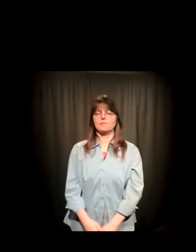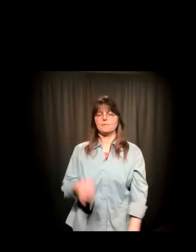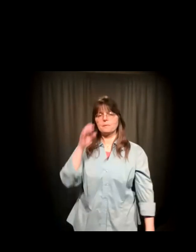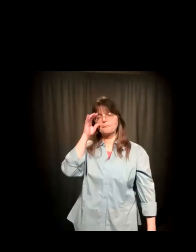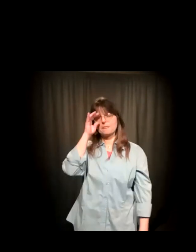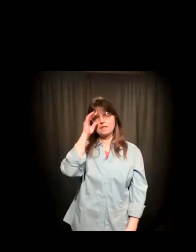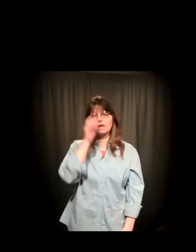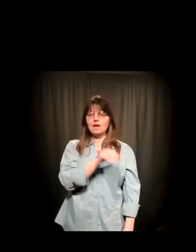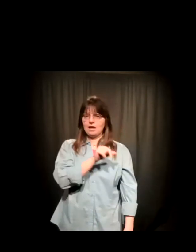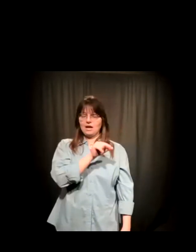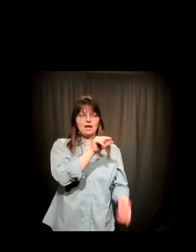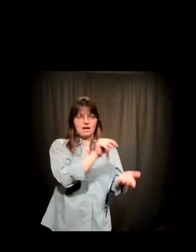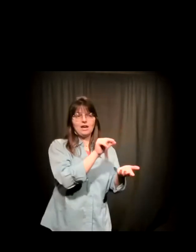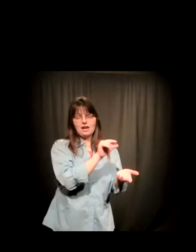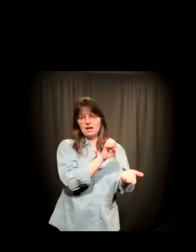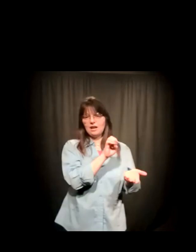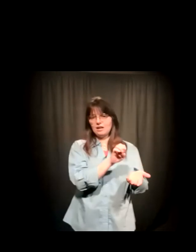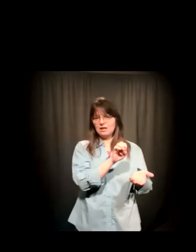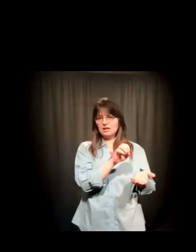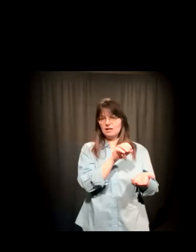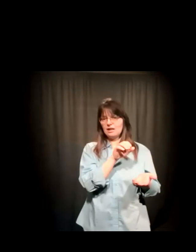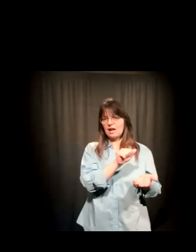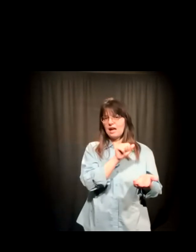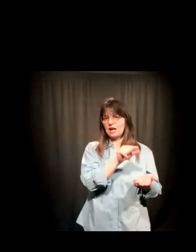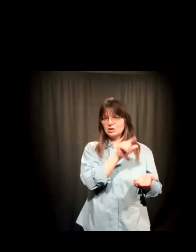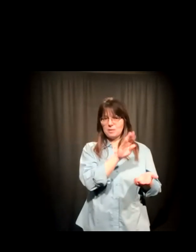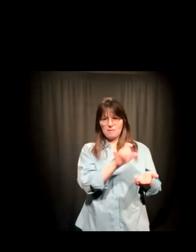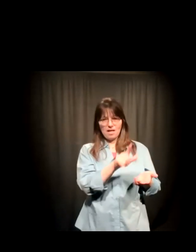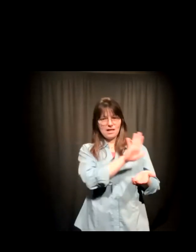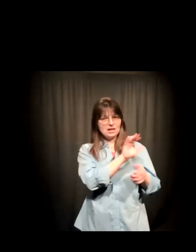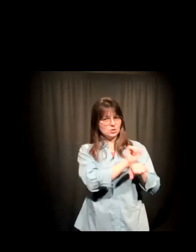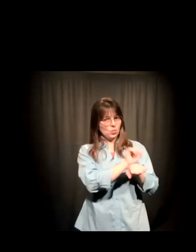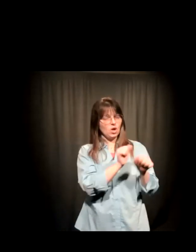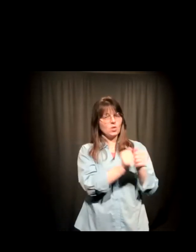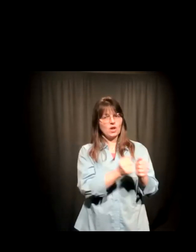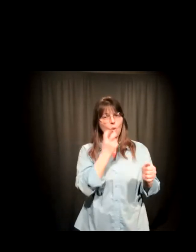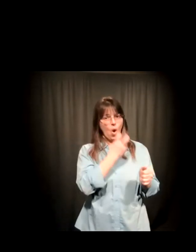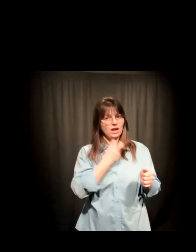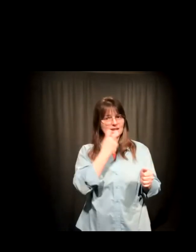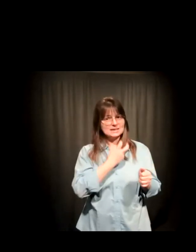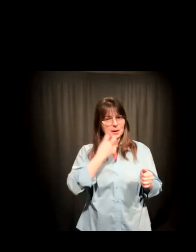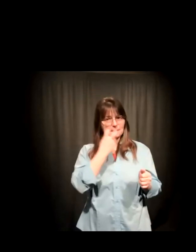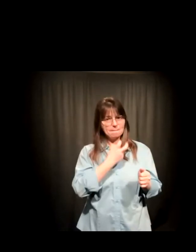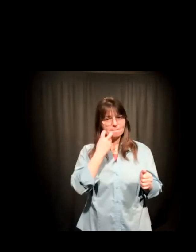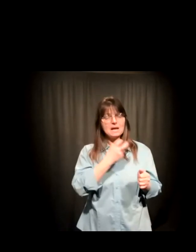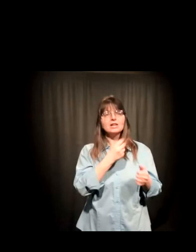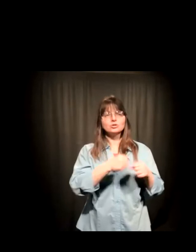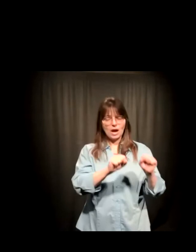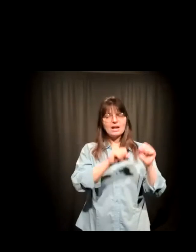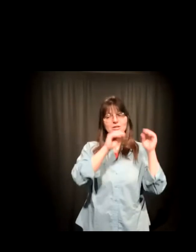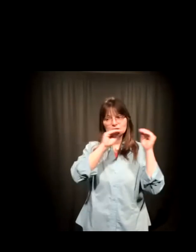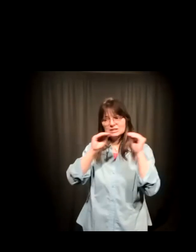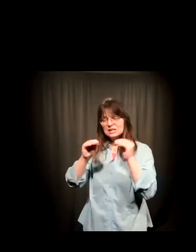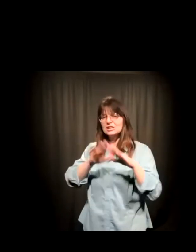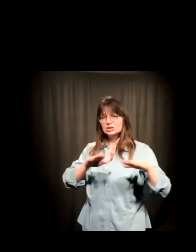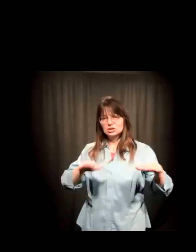Bell's work on oralism and on trying to help deaf children learn how to speak, it